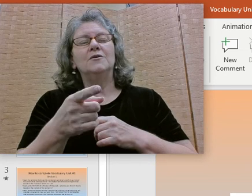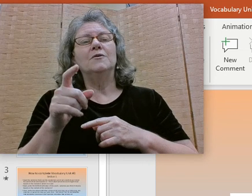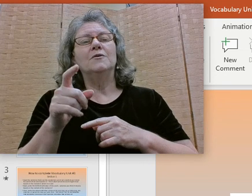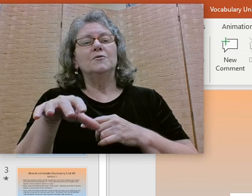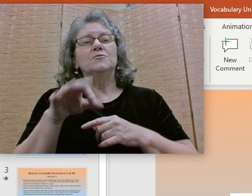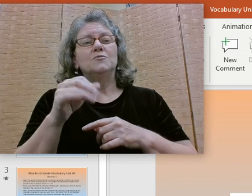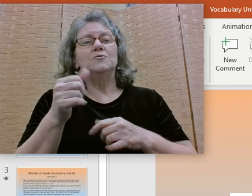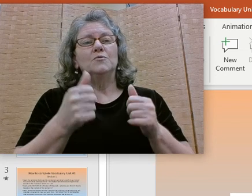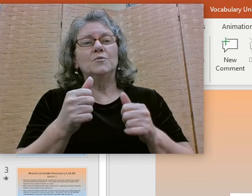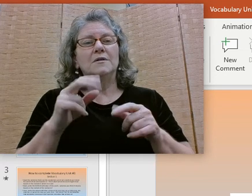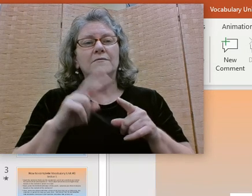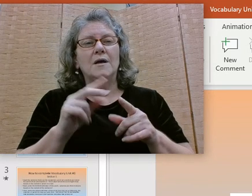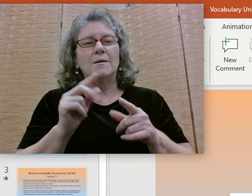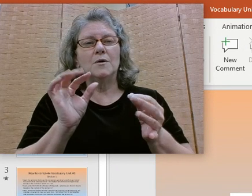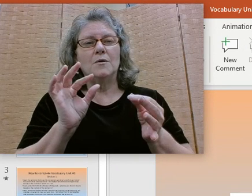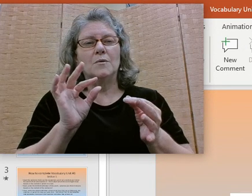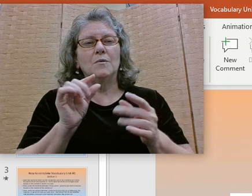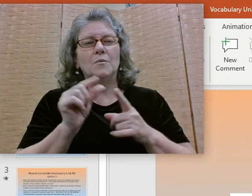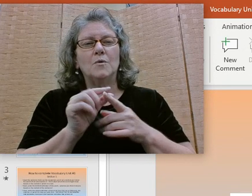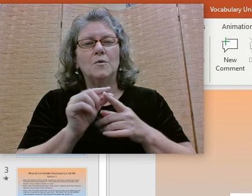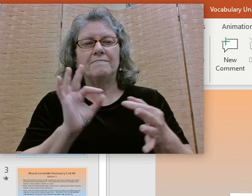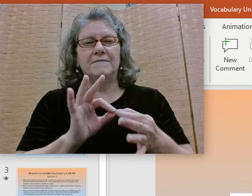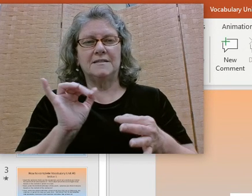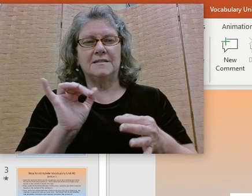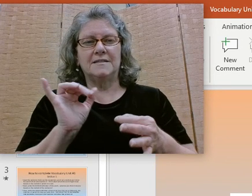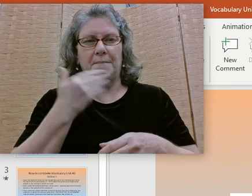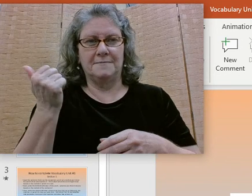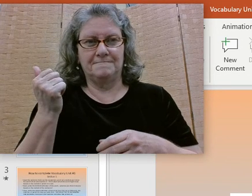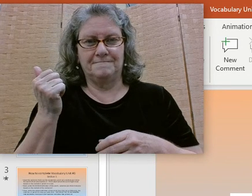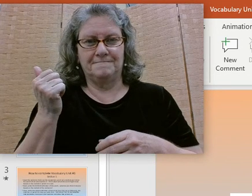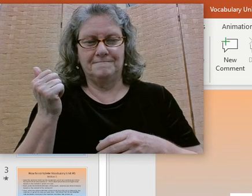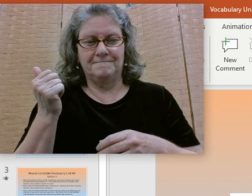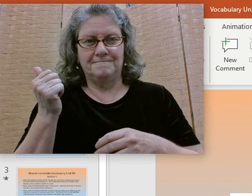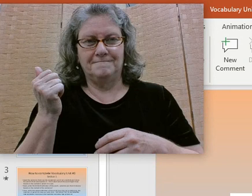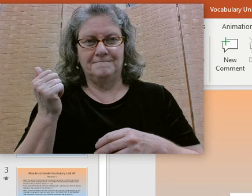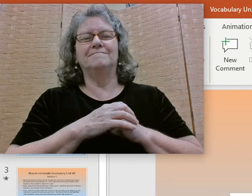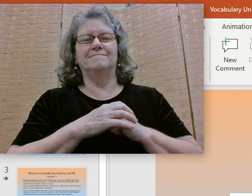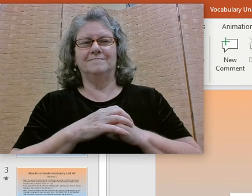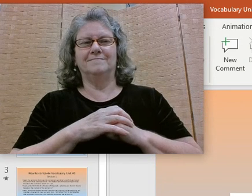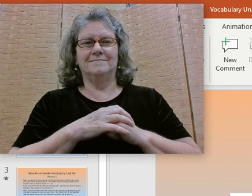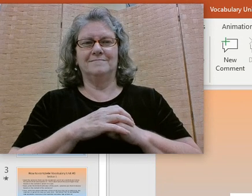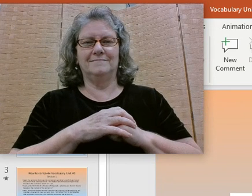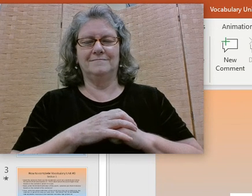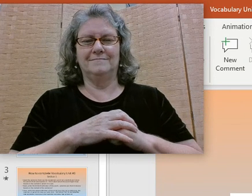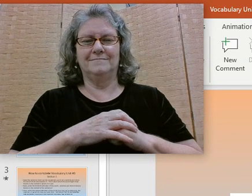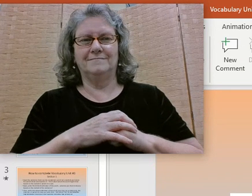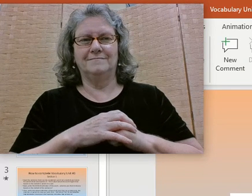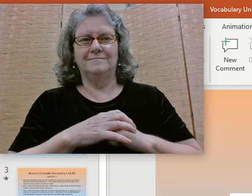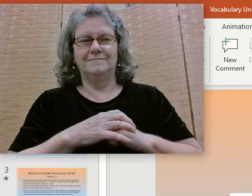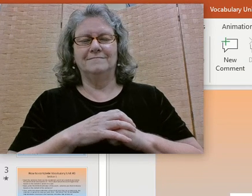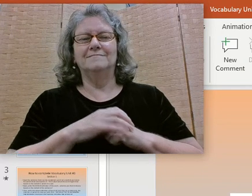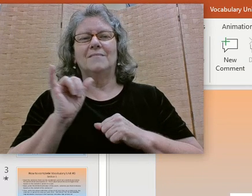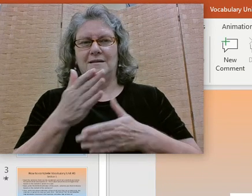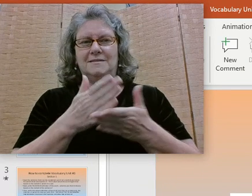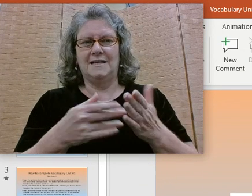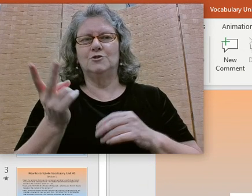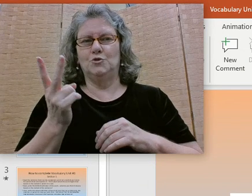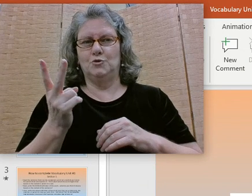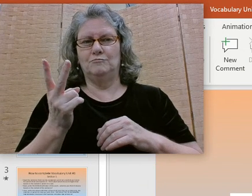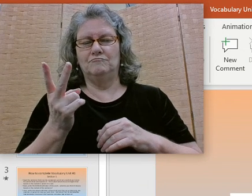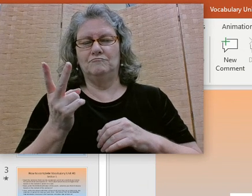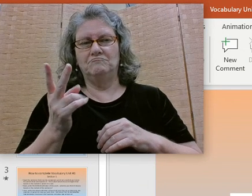the vocabulary word that fits the context of the sentence, completes the sentence. All right, so that is section 2. It's